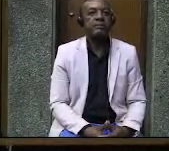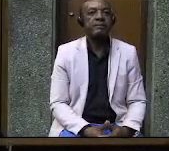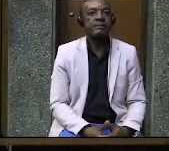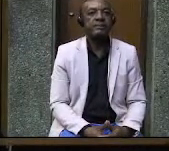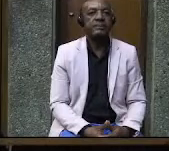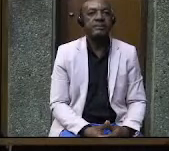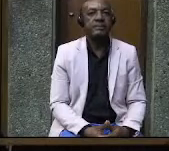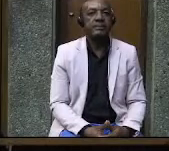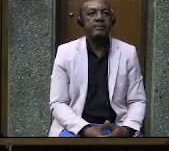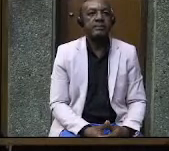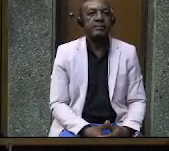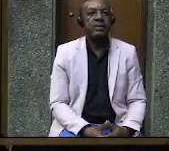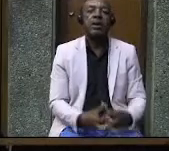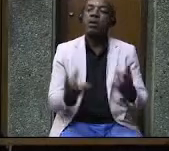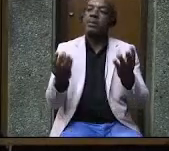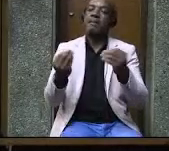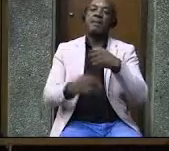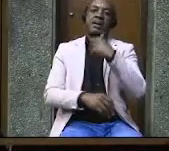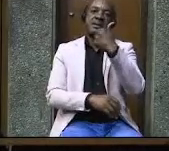Thank you. Number six.